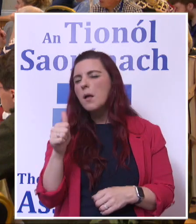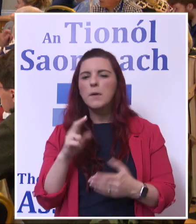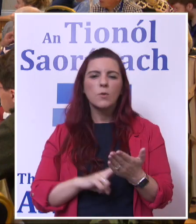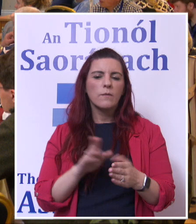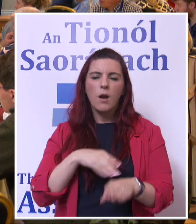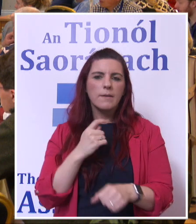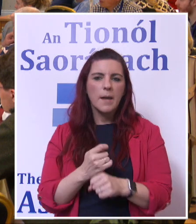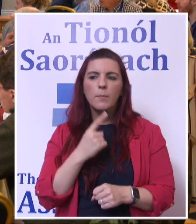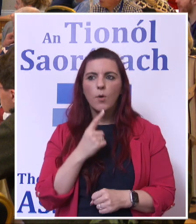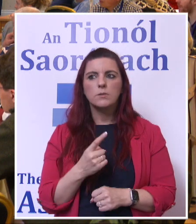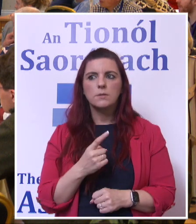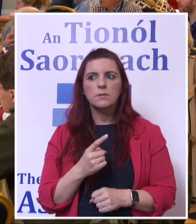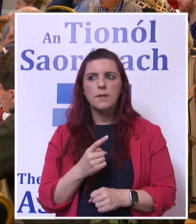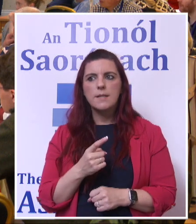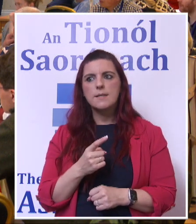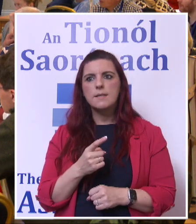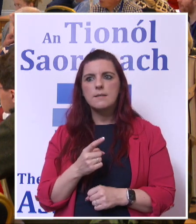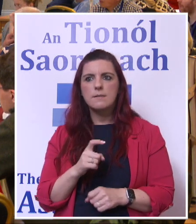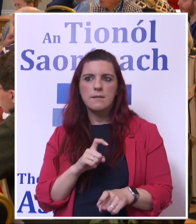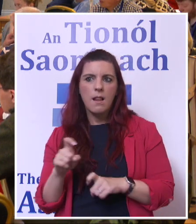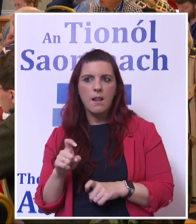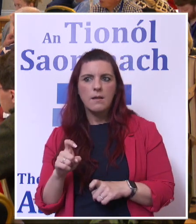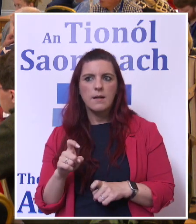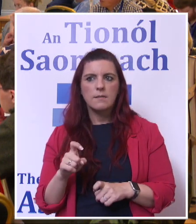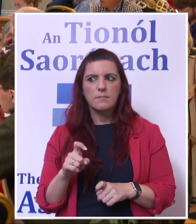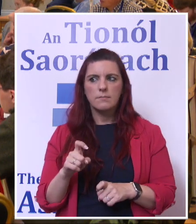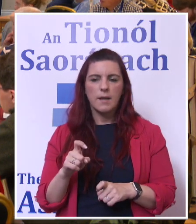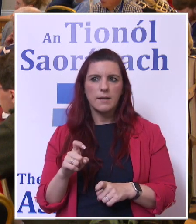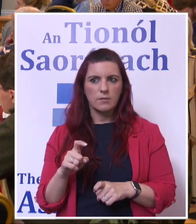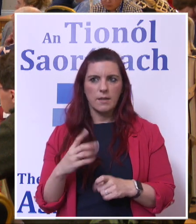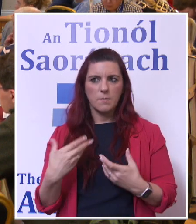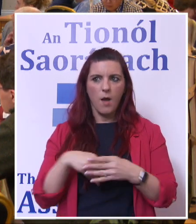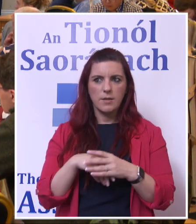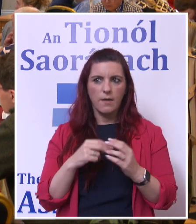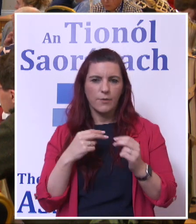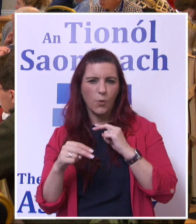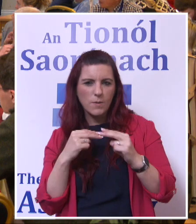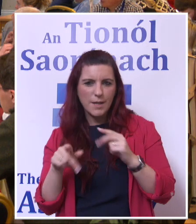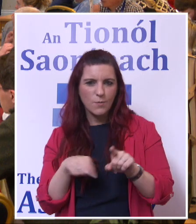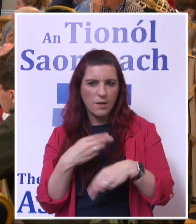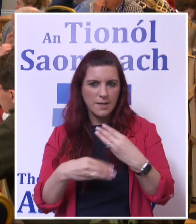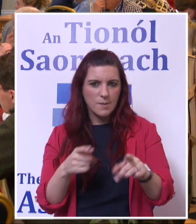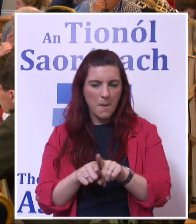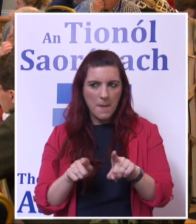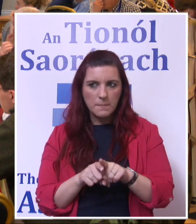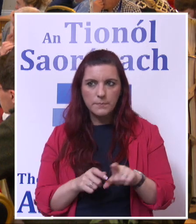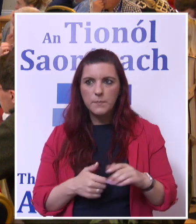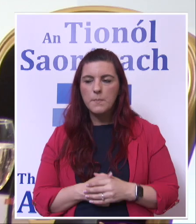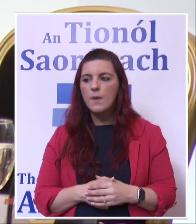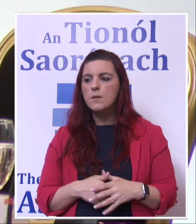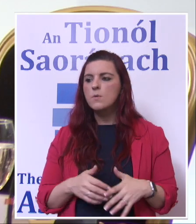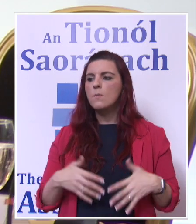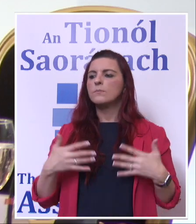long time, by the grace of God, or negotiations at the end. Right.